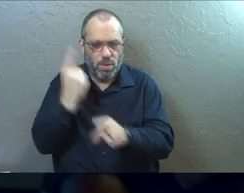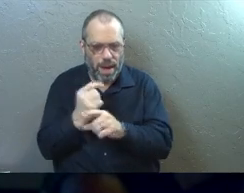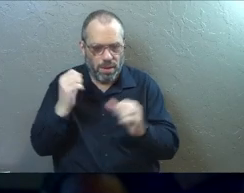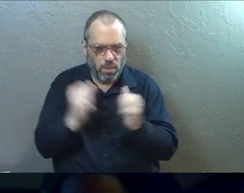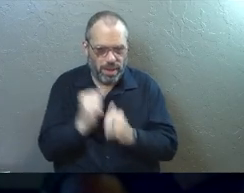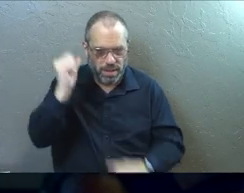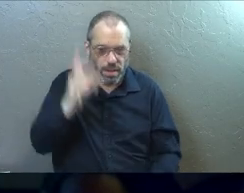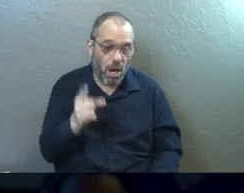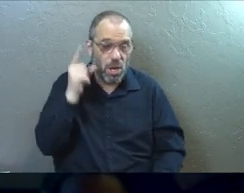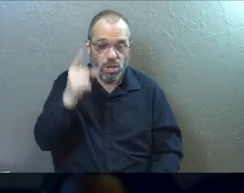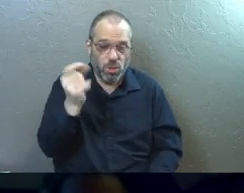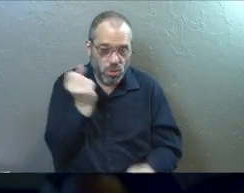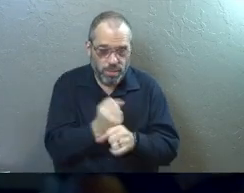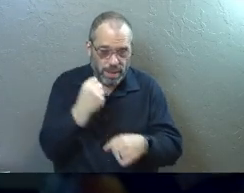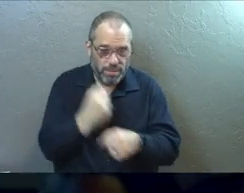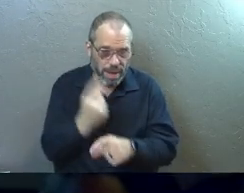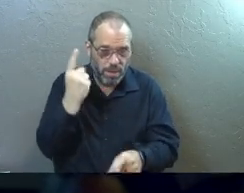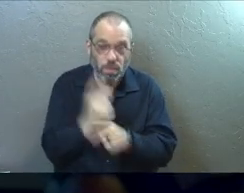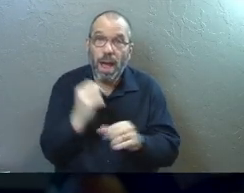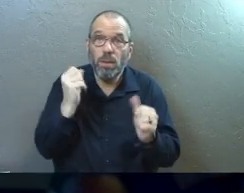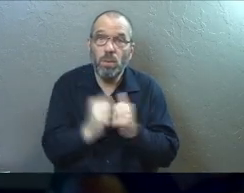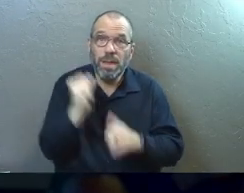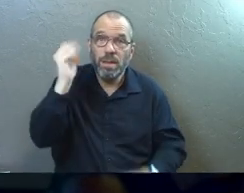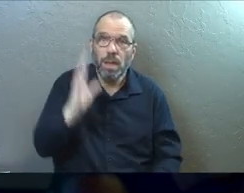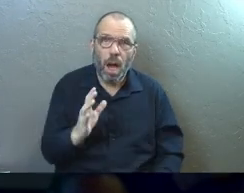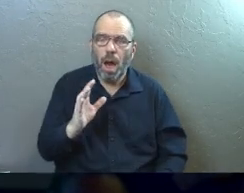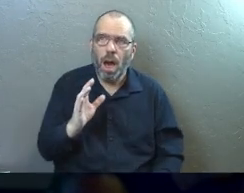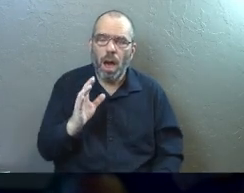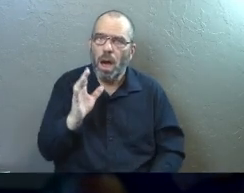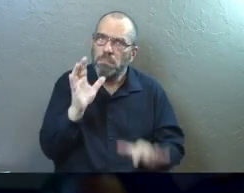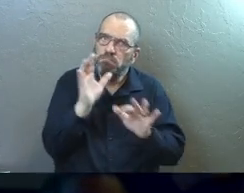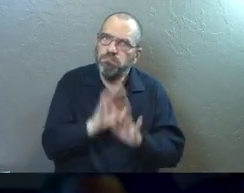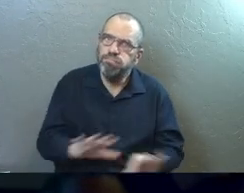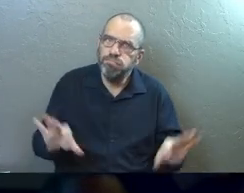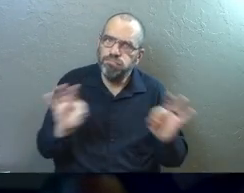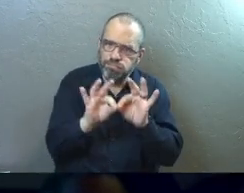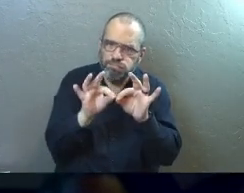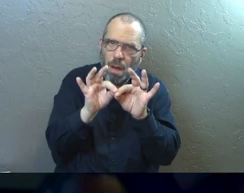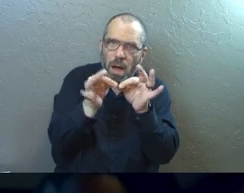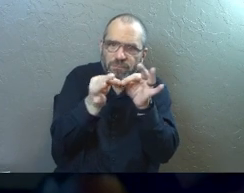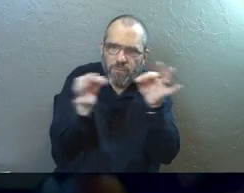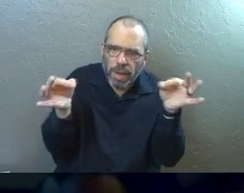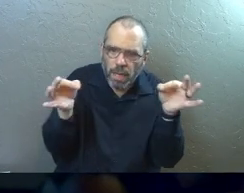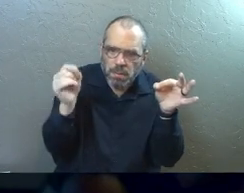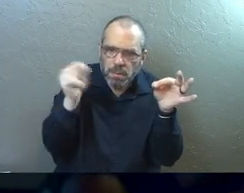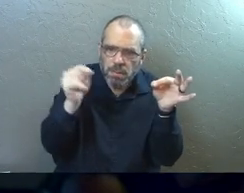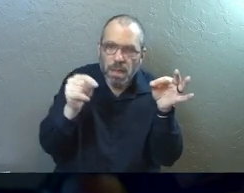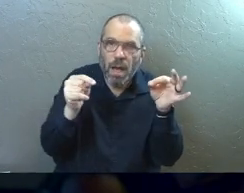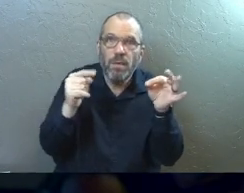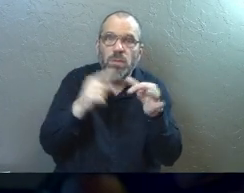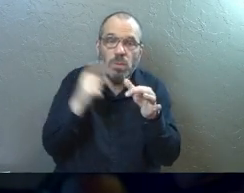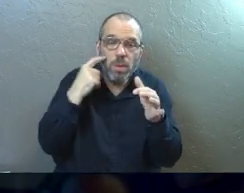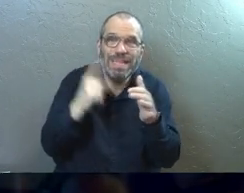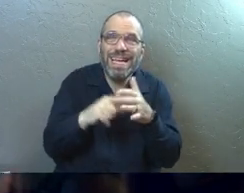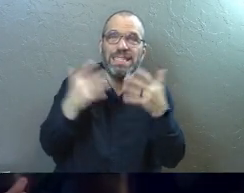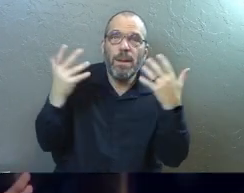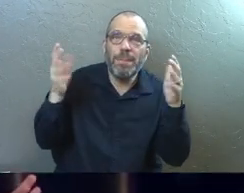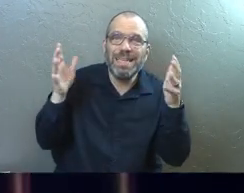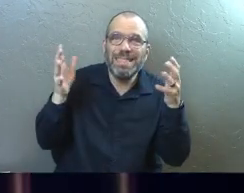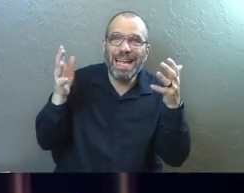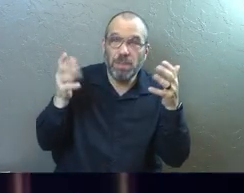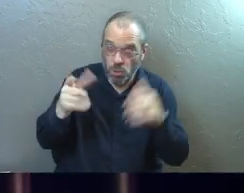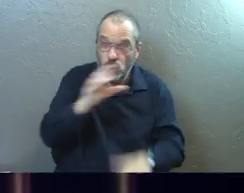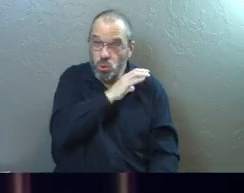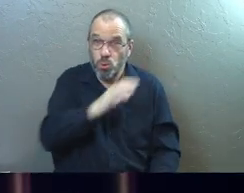God. You have been made right with God. That's such an important phrase. Notice it's past tense. If you're a